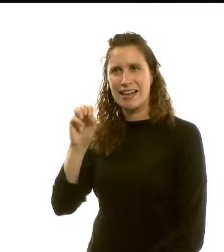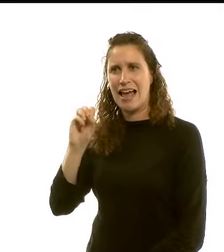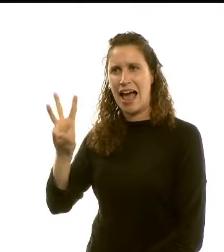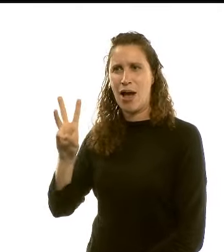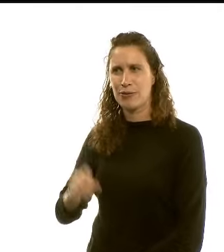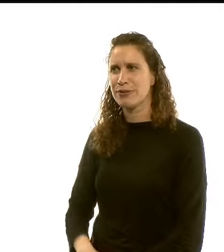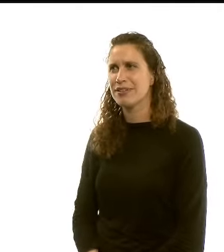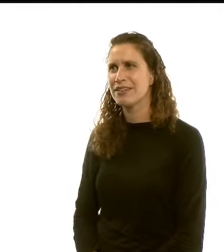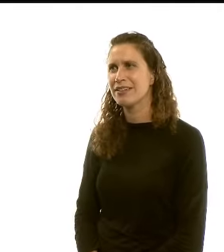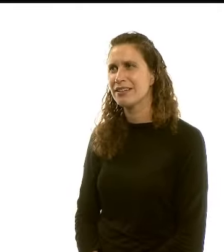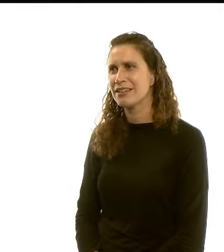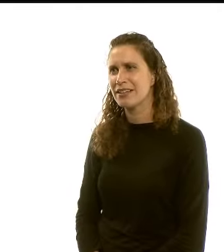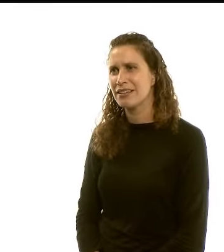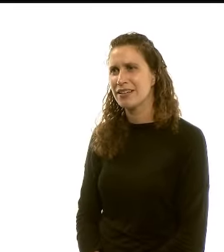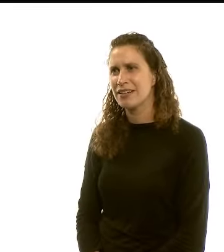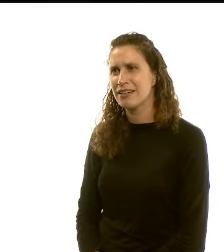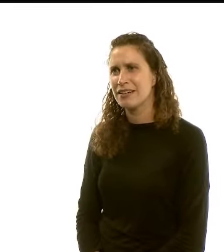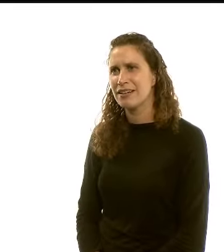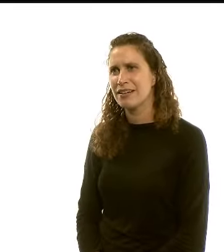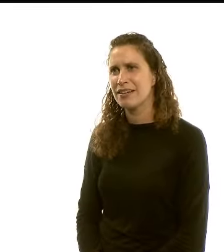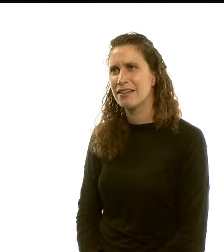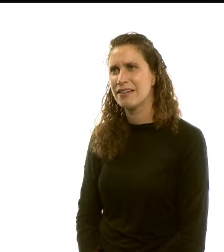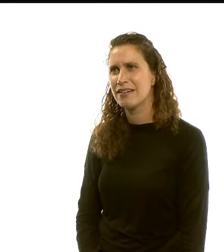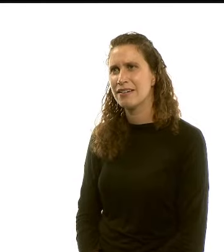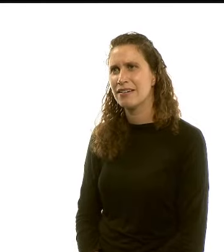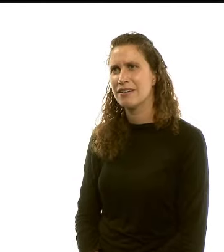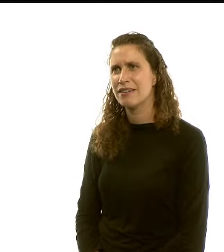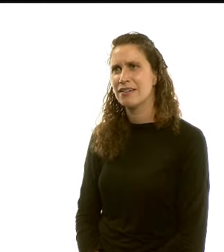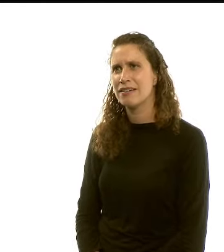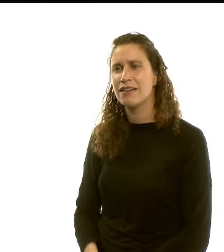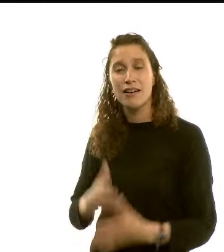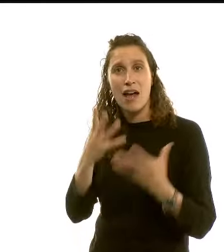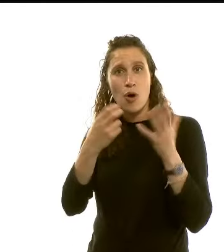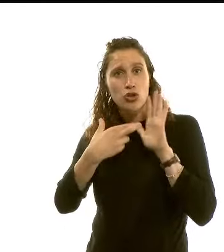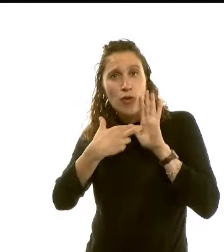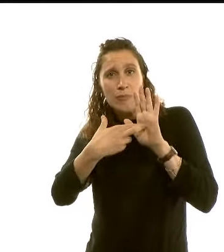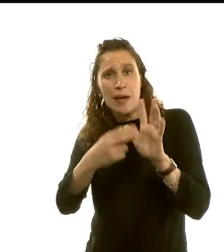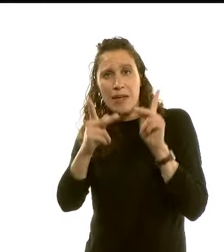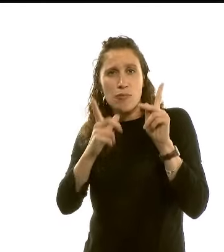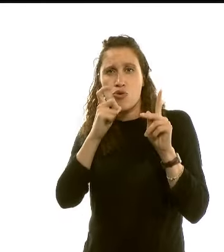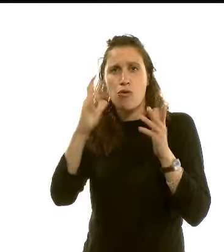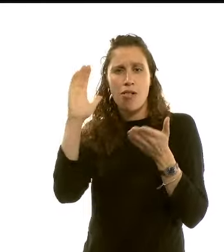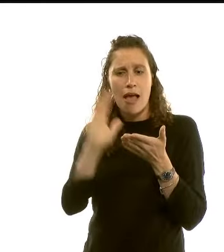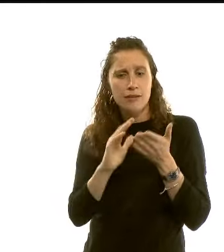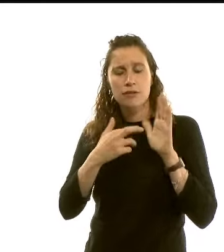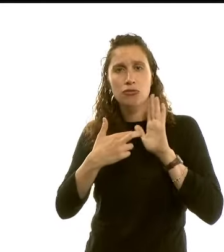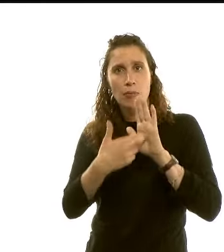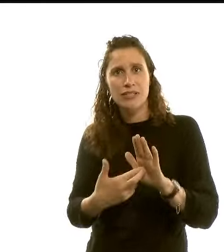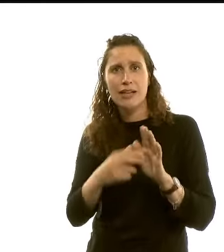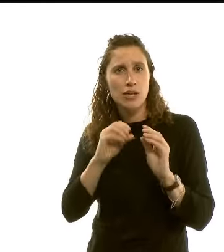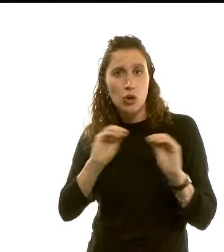The other side of my ambition is to represent the unrepresented in various authentic ways.